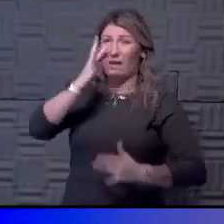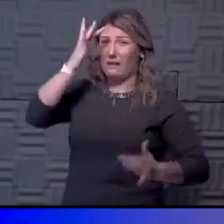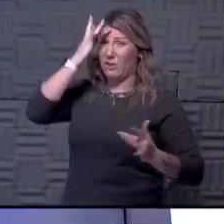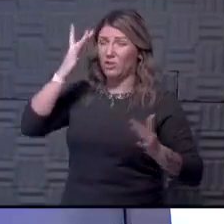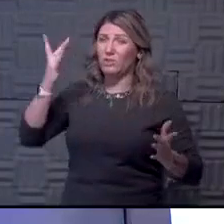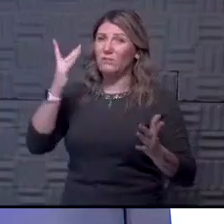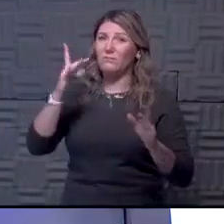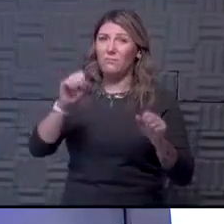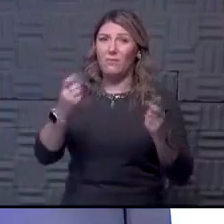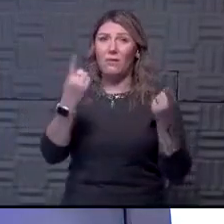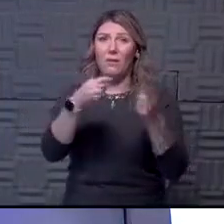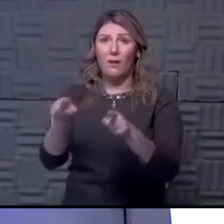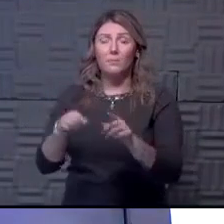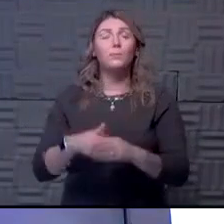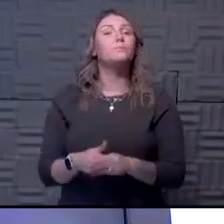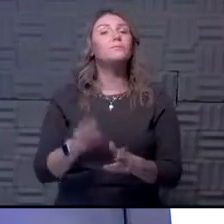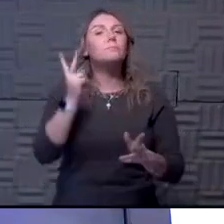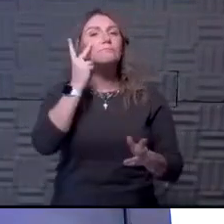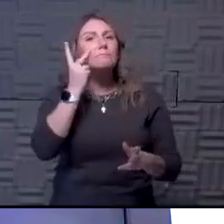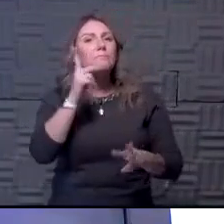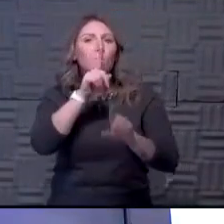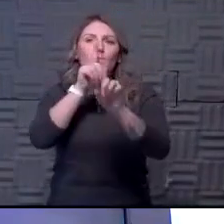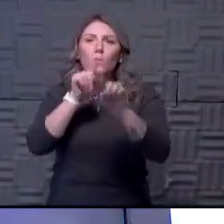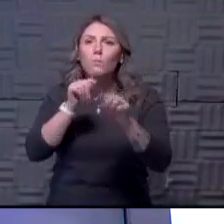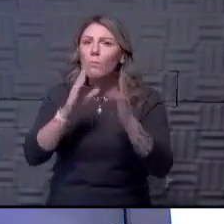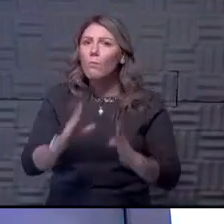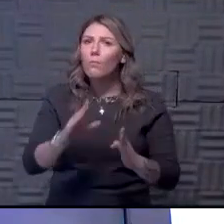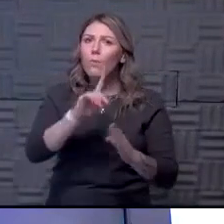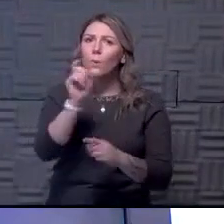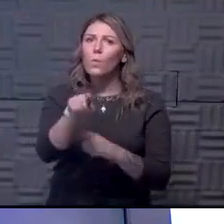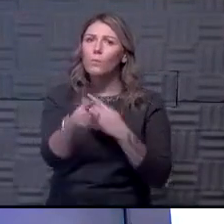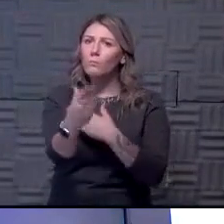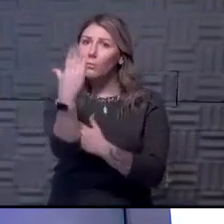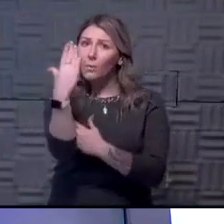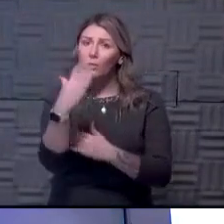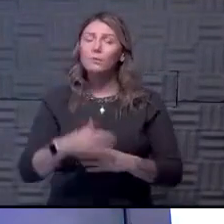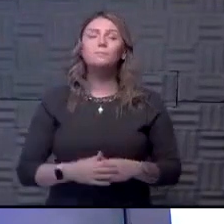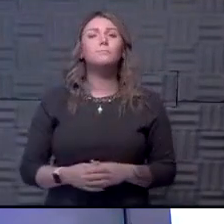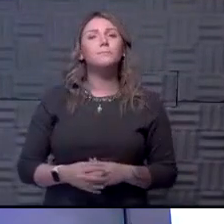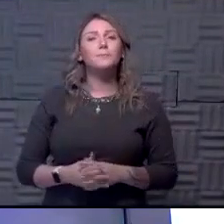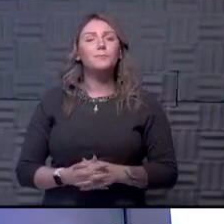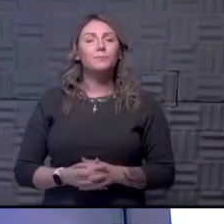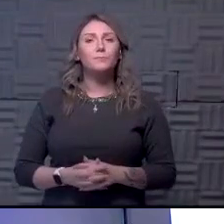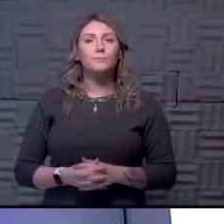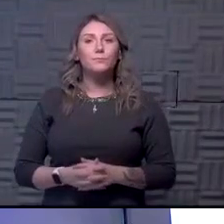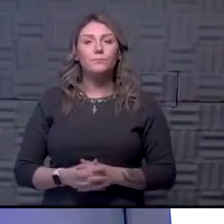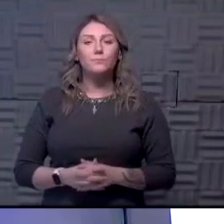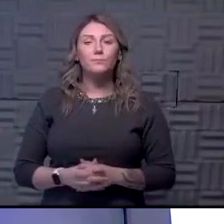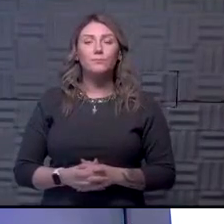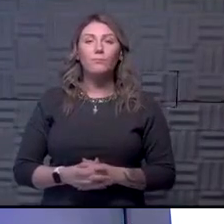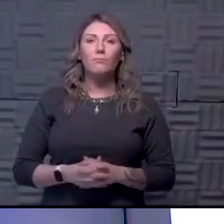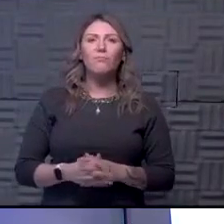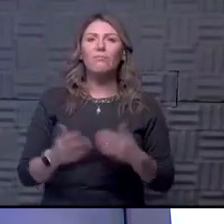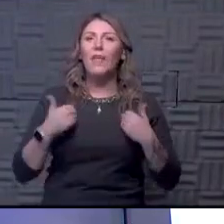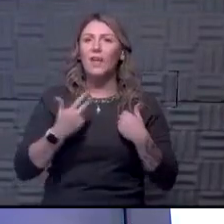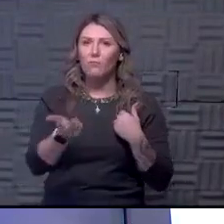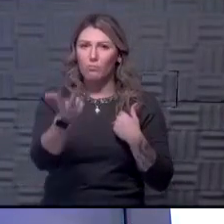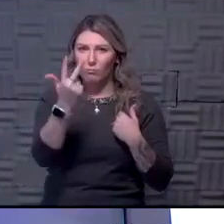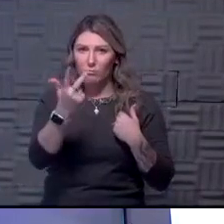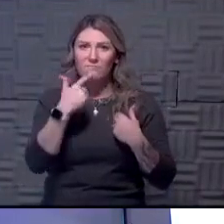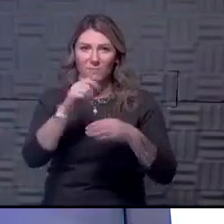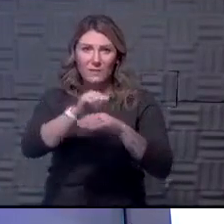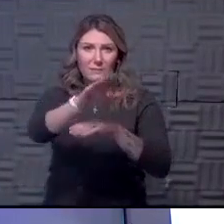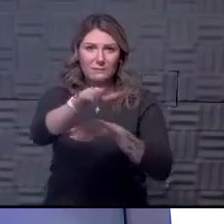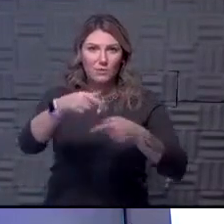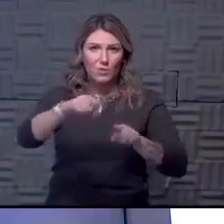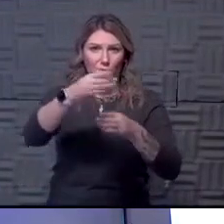occur. Well, let's see if there are reporter questions out there this morning first. I have 3 that were sent to me